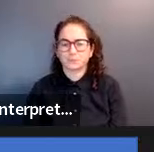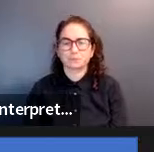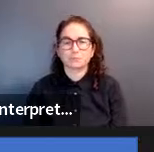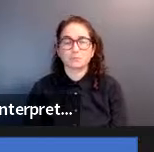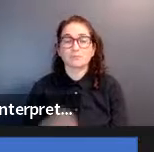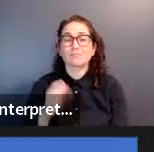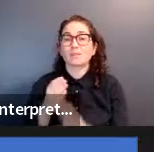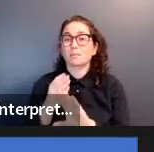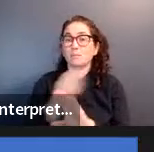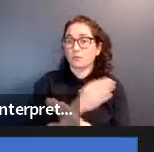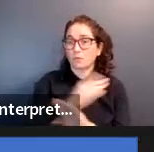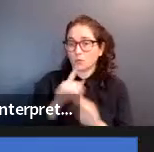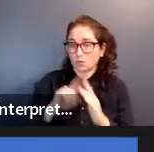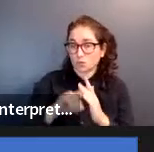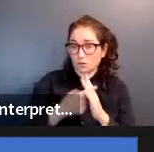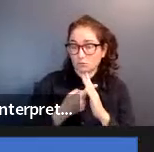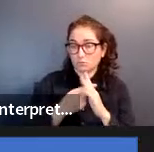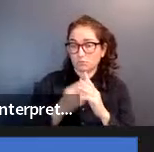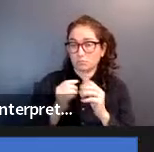Before we get started,